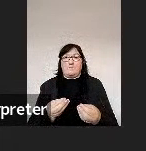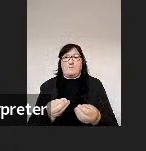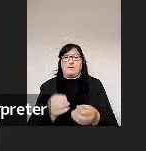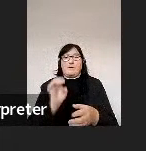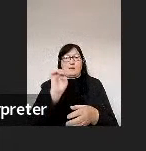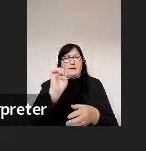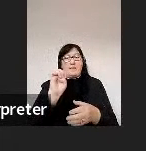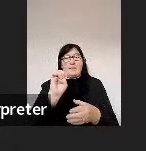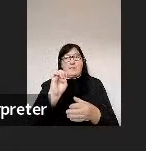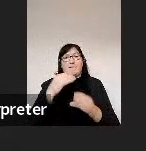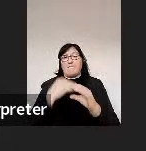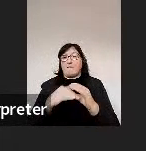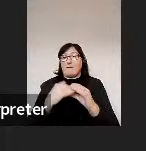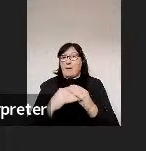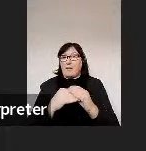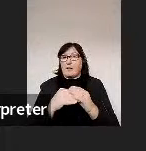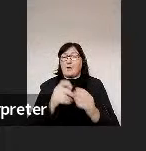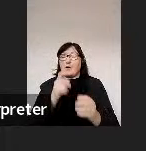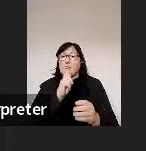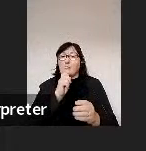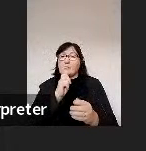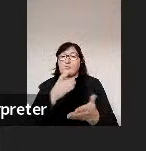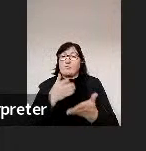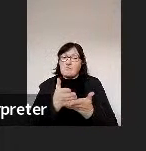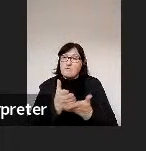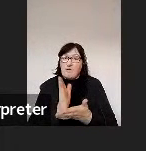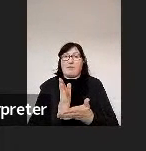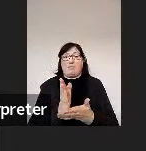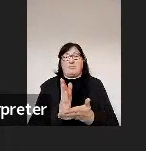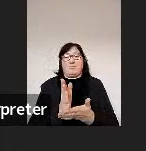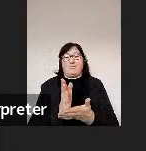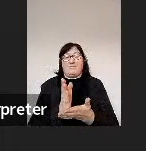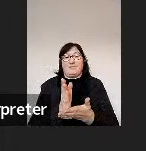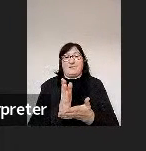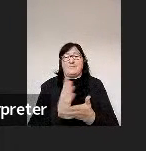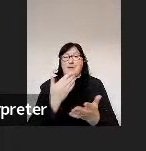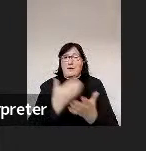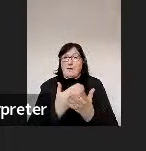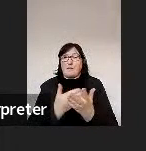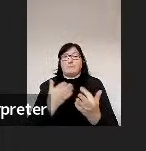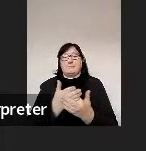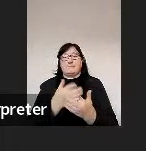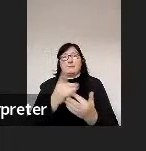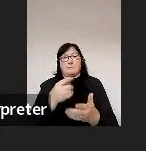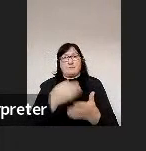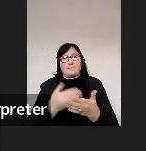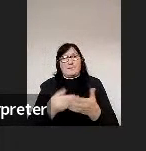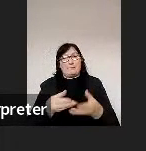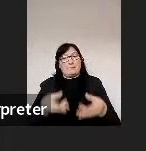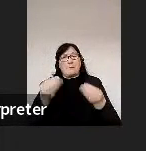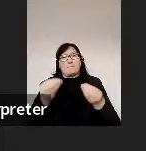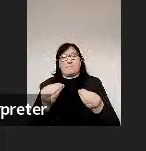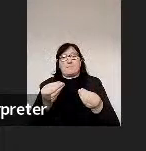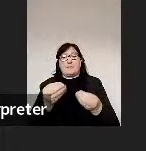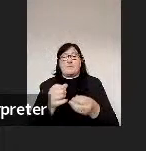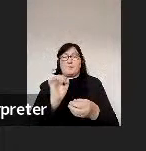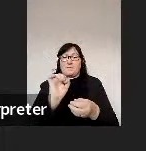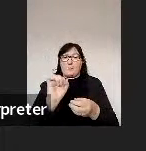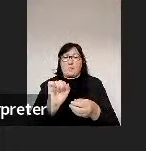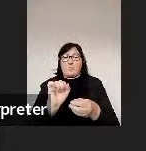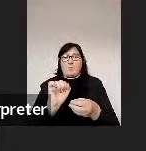as well as RLA profiles that are obtainable from your own organizational e-filing